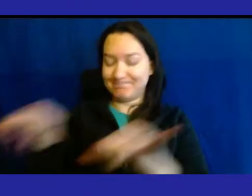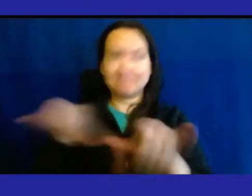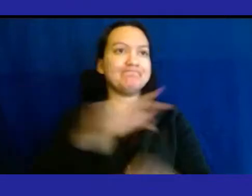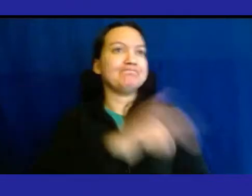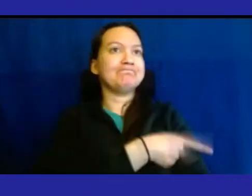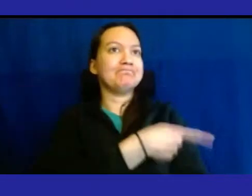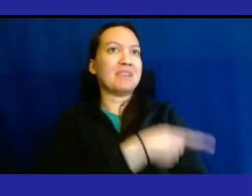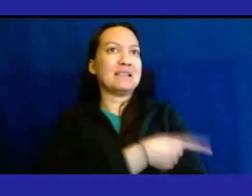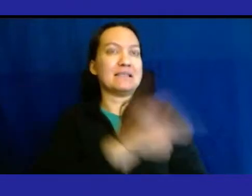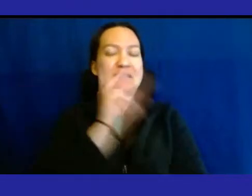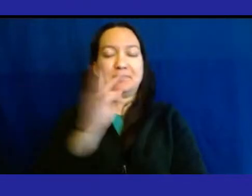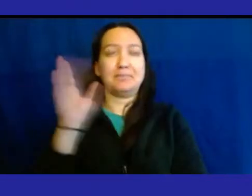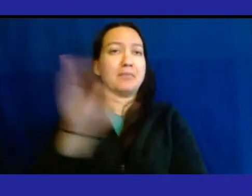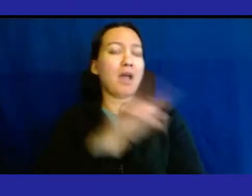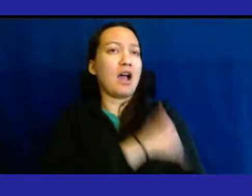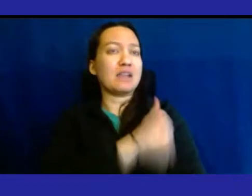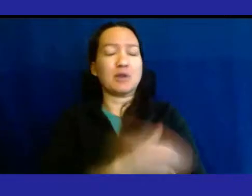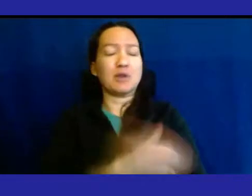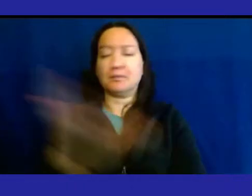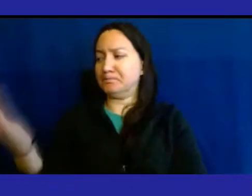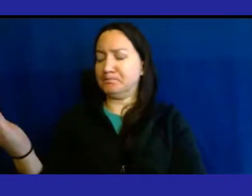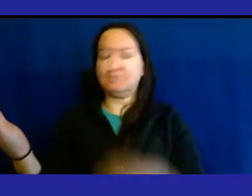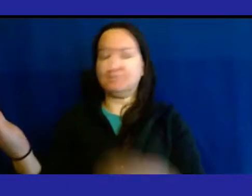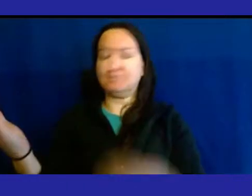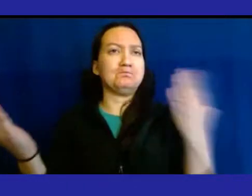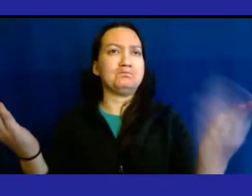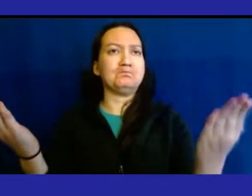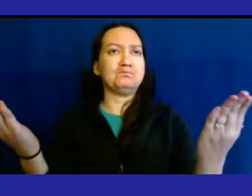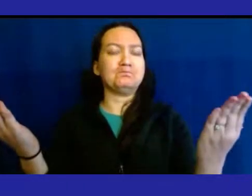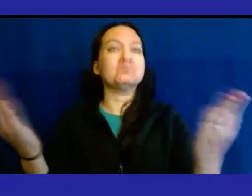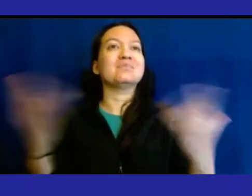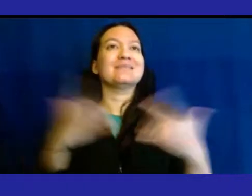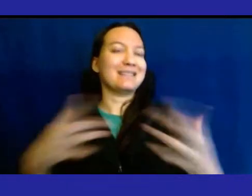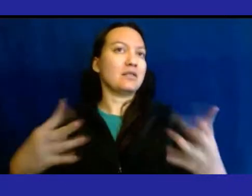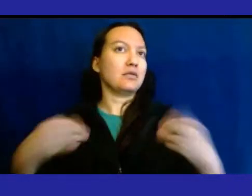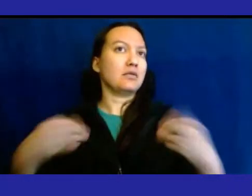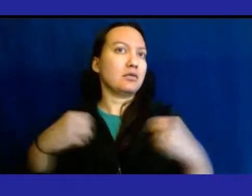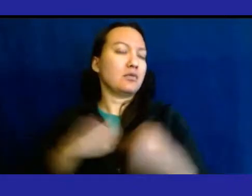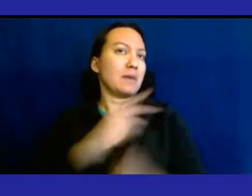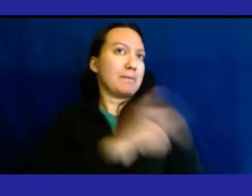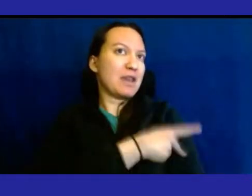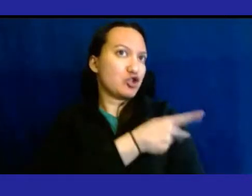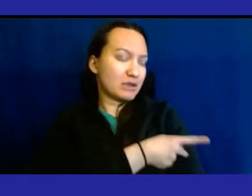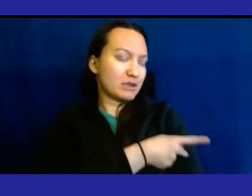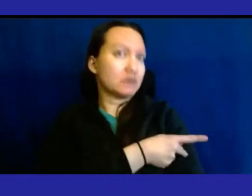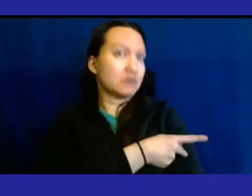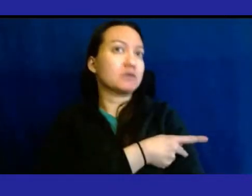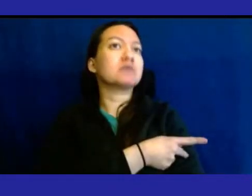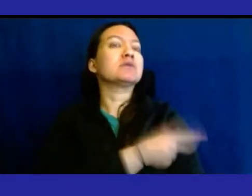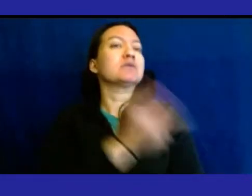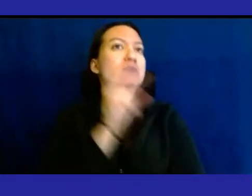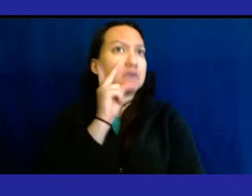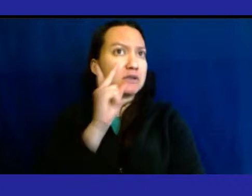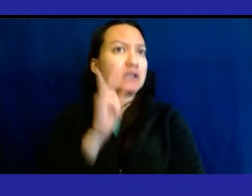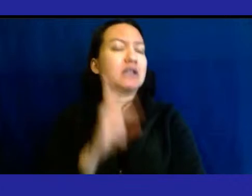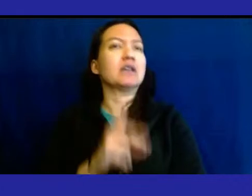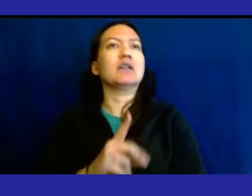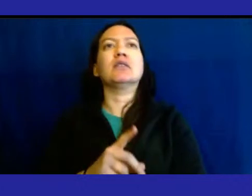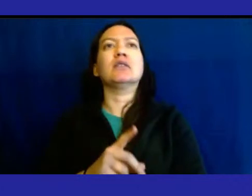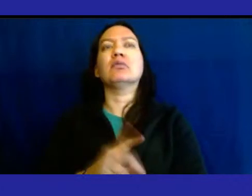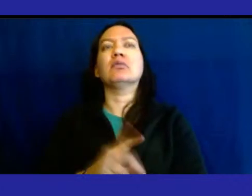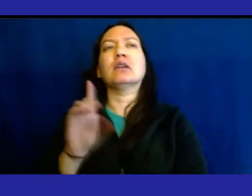the two hospitals that actually have more admissions per patient, looking at the demographics of